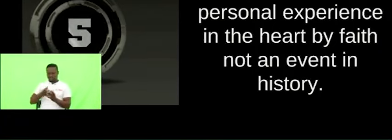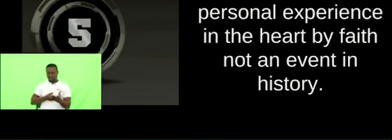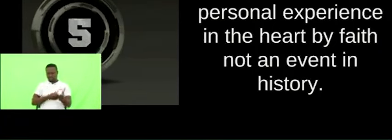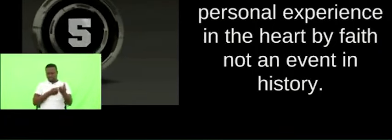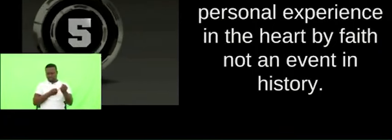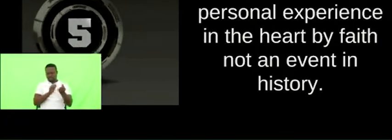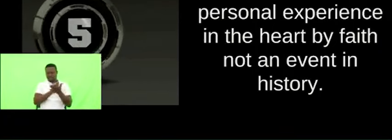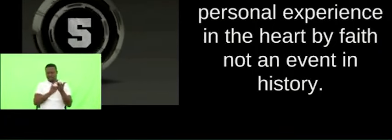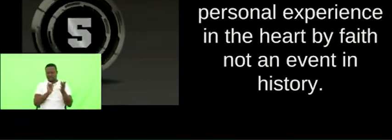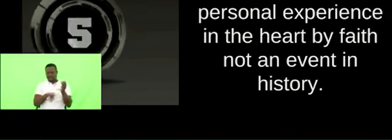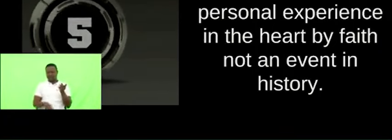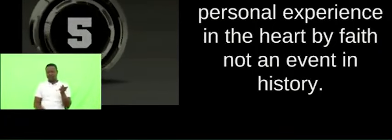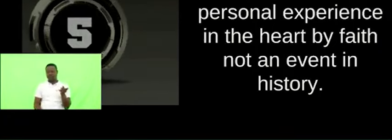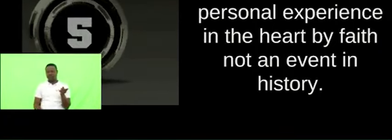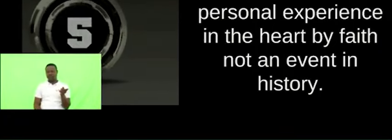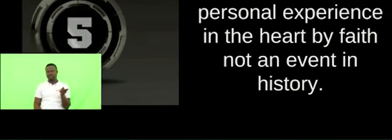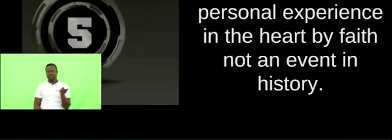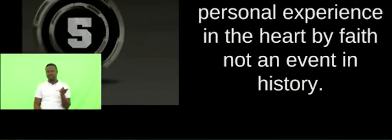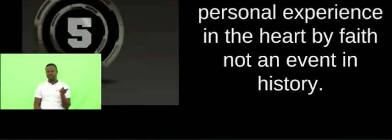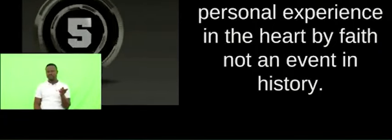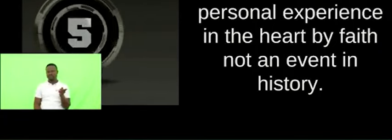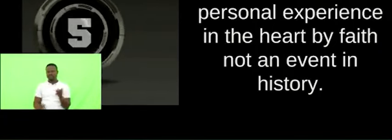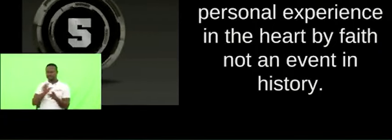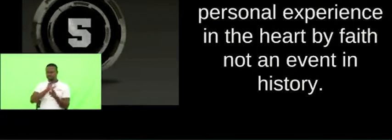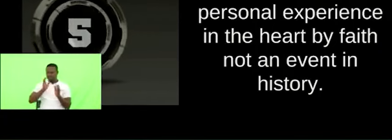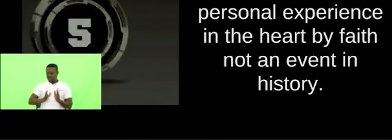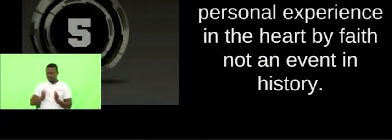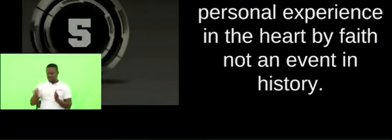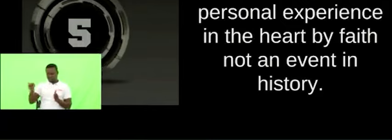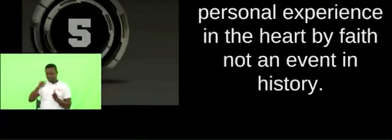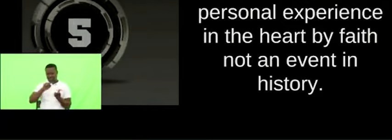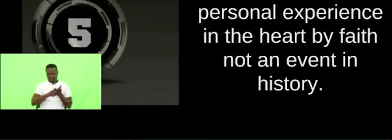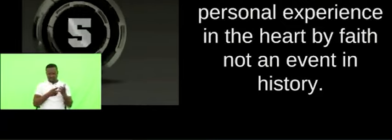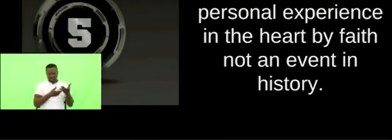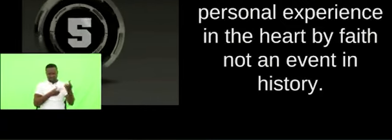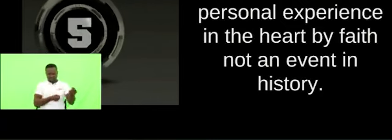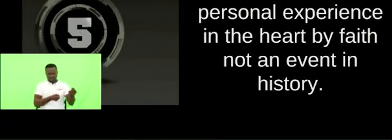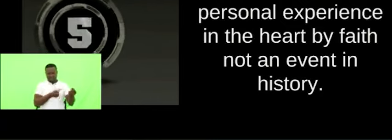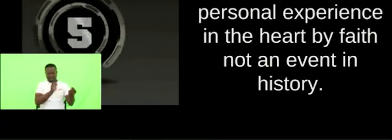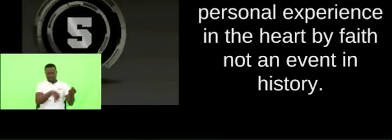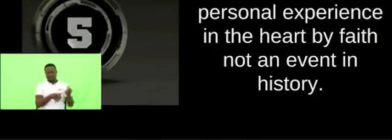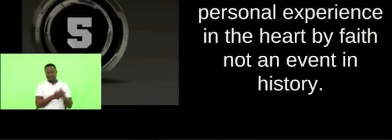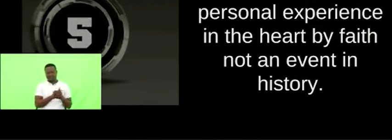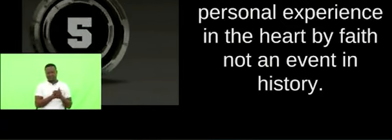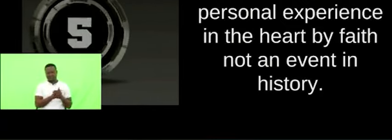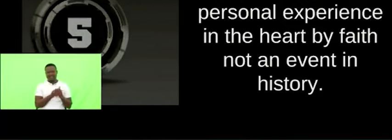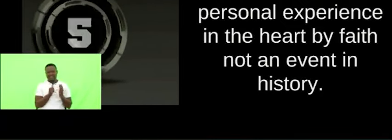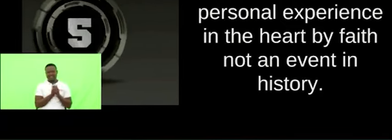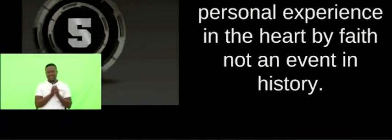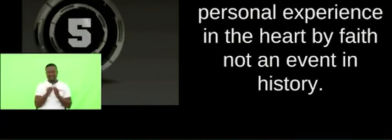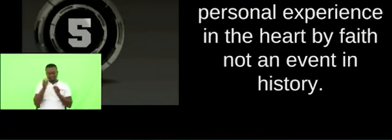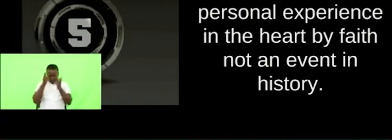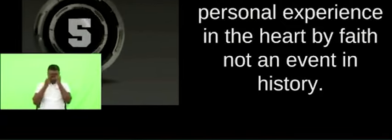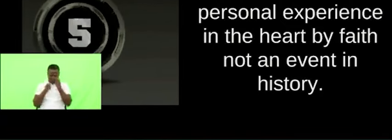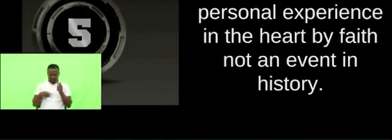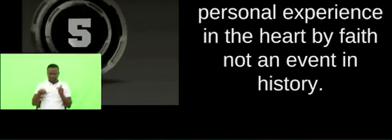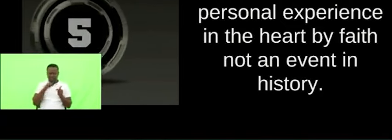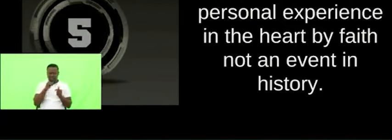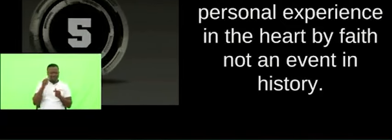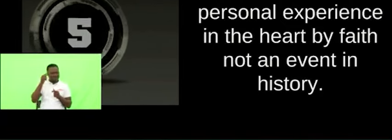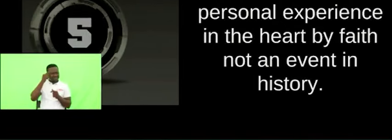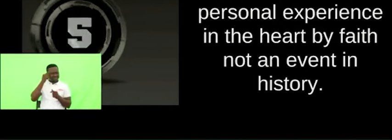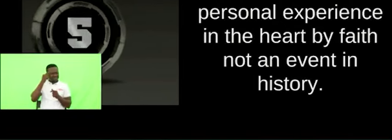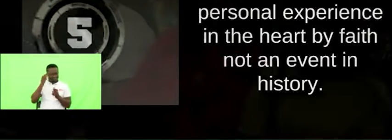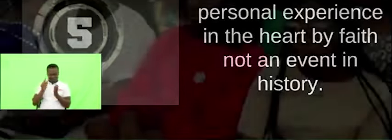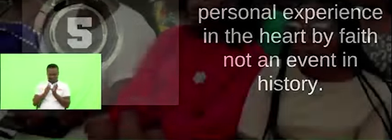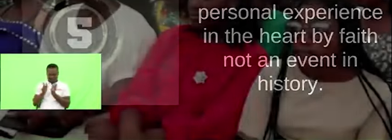this. They are Christians, but they hold on to this because they don't trust, they don't think that